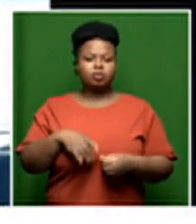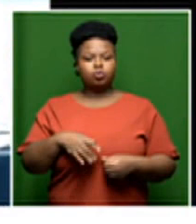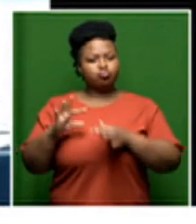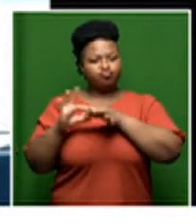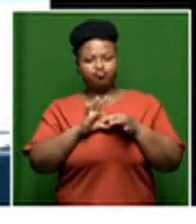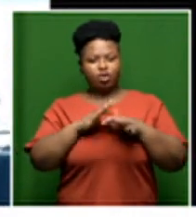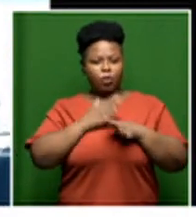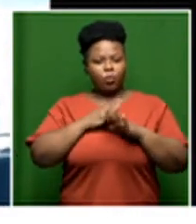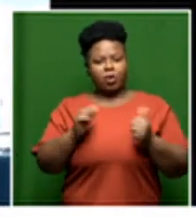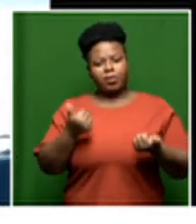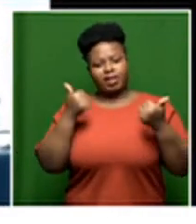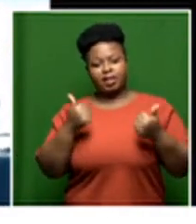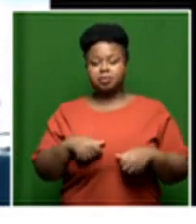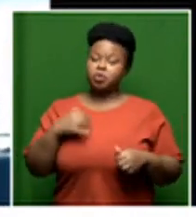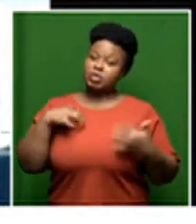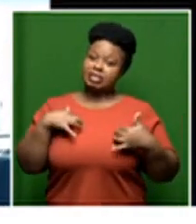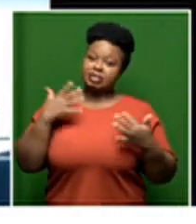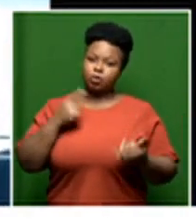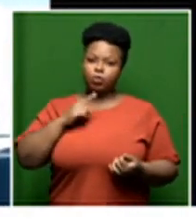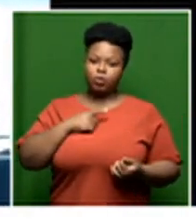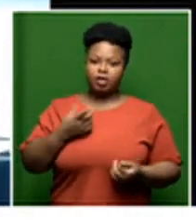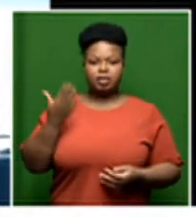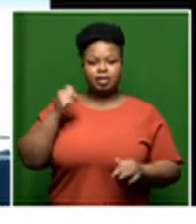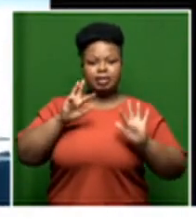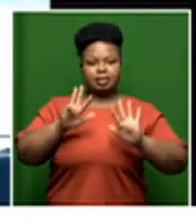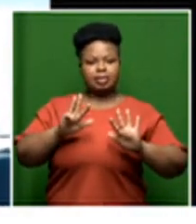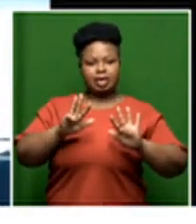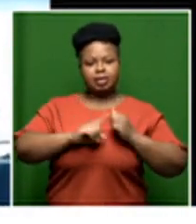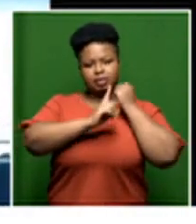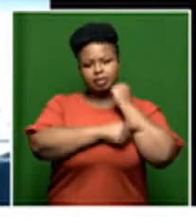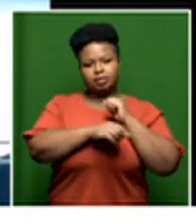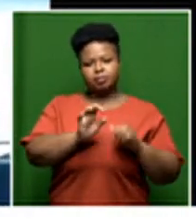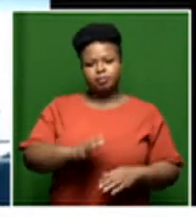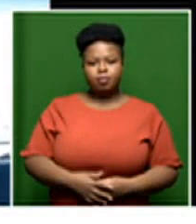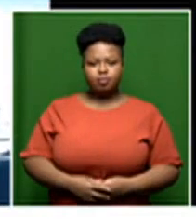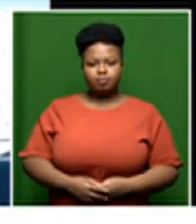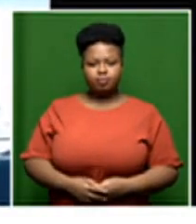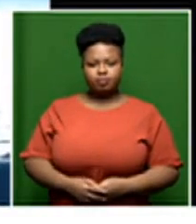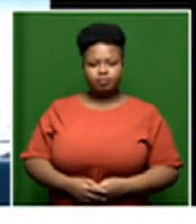rapport, just heading forward to the last 9 games remaining of the season.